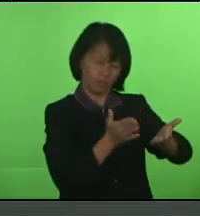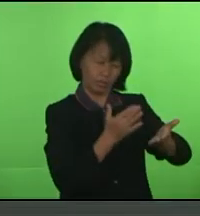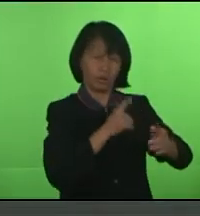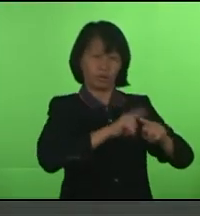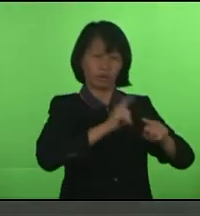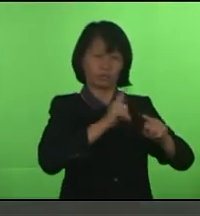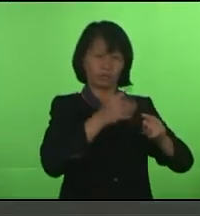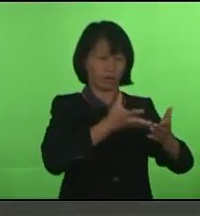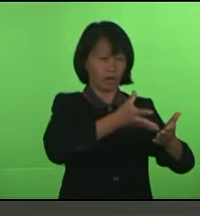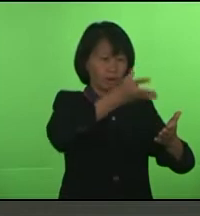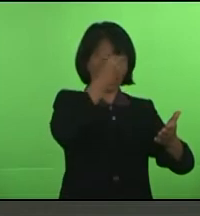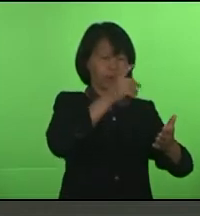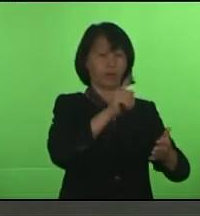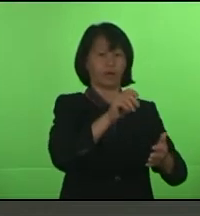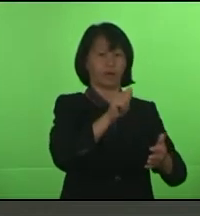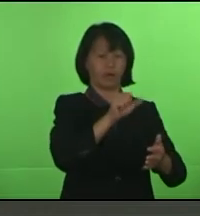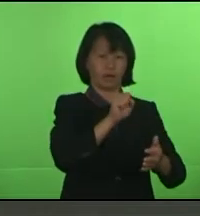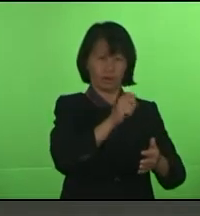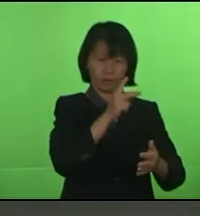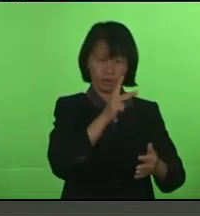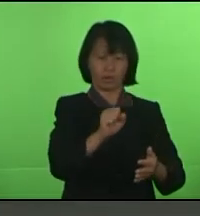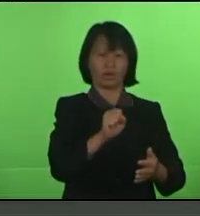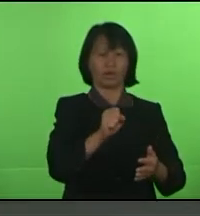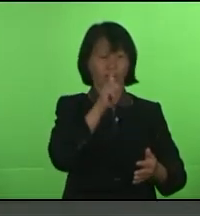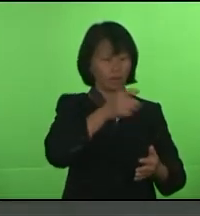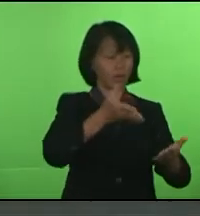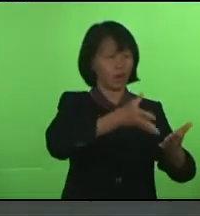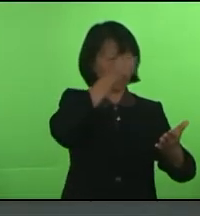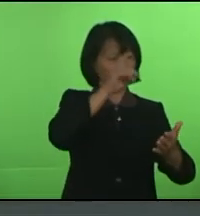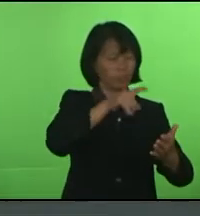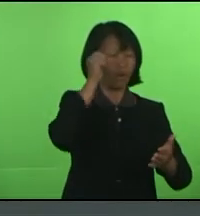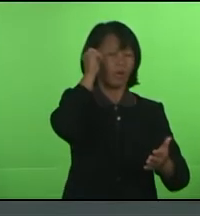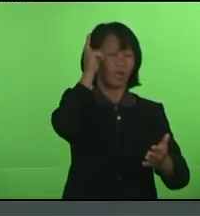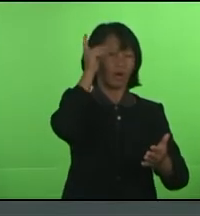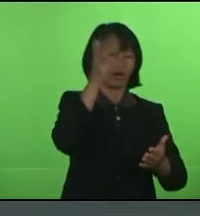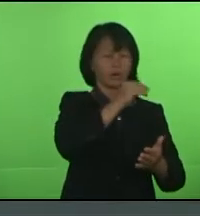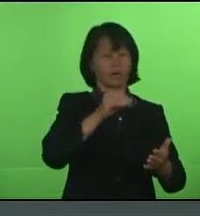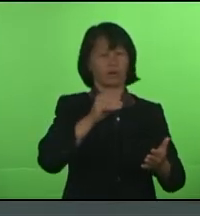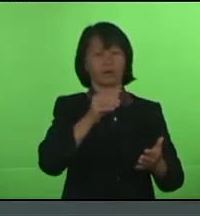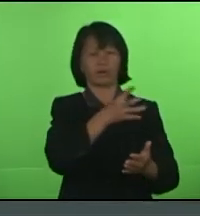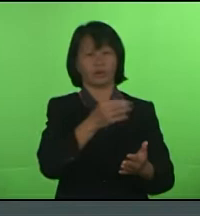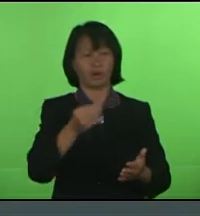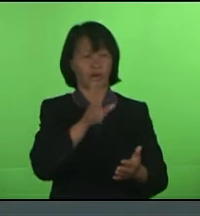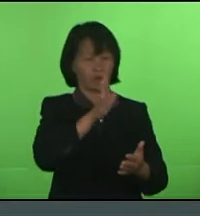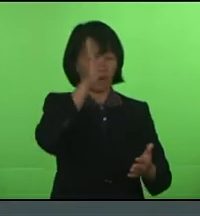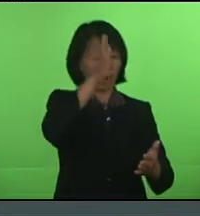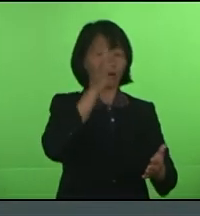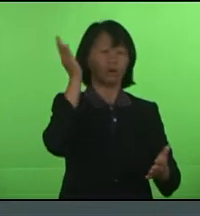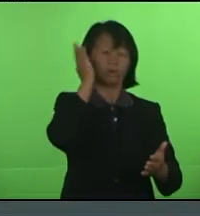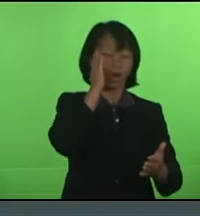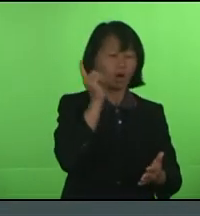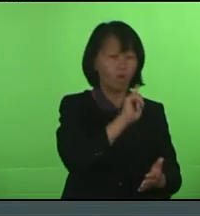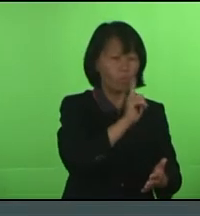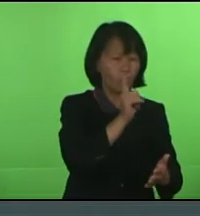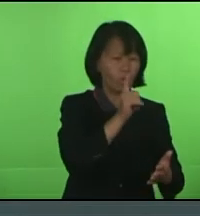learning styles that you need to know, you must understand, you comprehend it well, and then after that, you find out